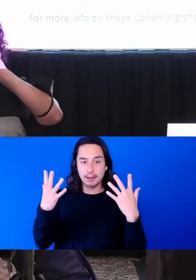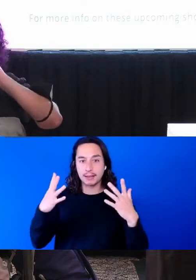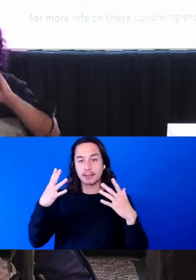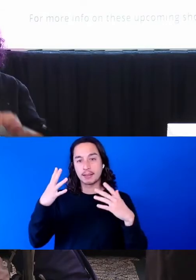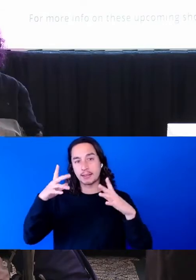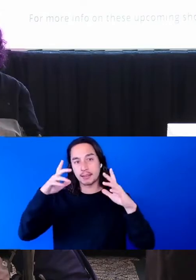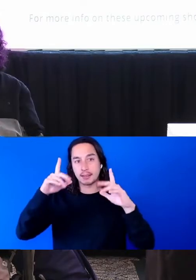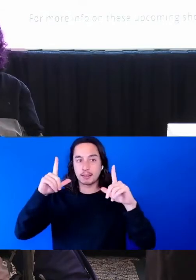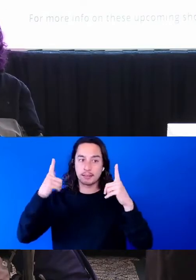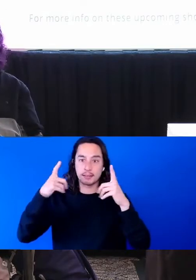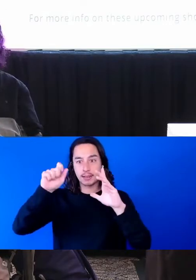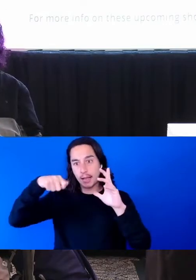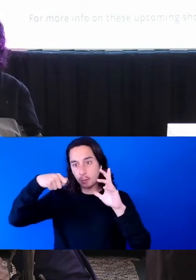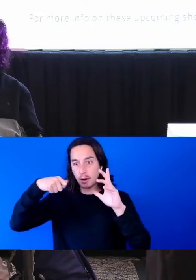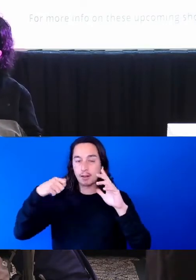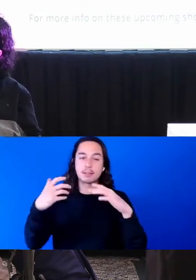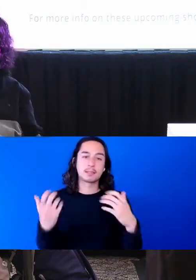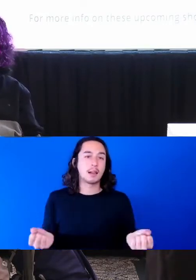do they work?